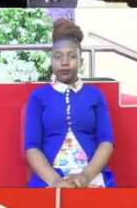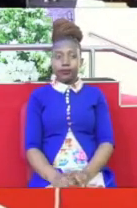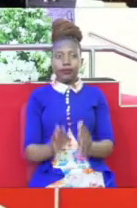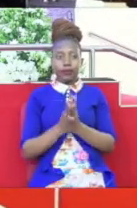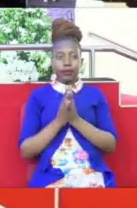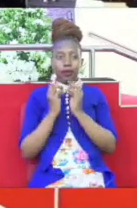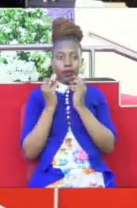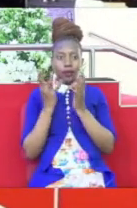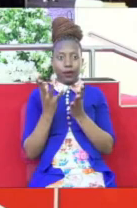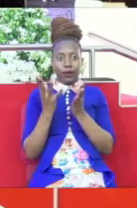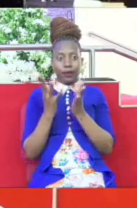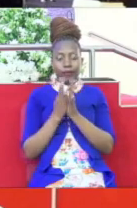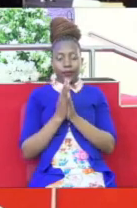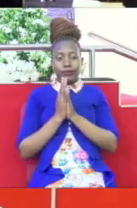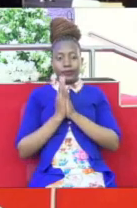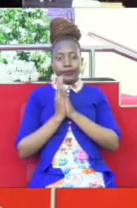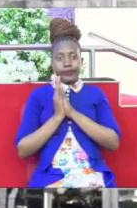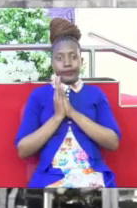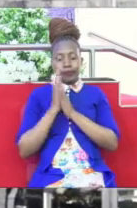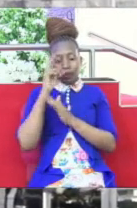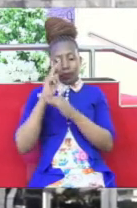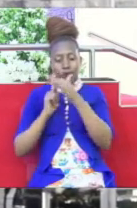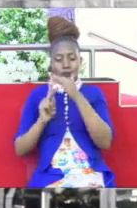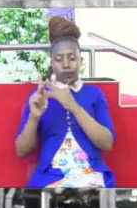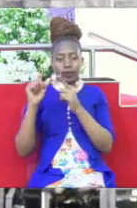Hallelujah. Hallelujah. This prophetic word from